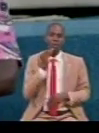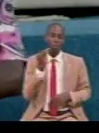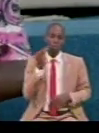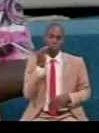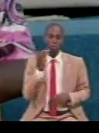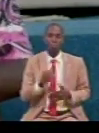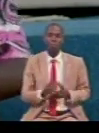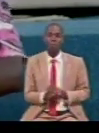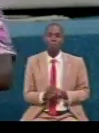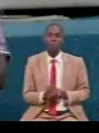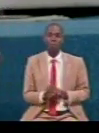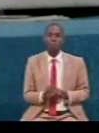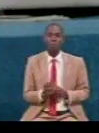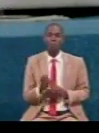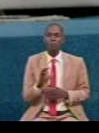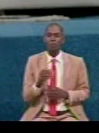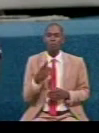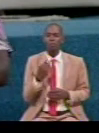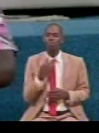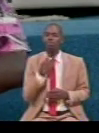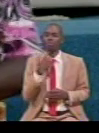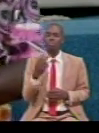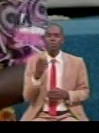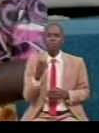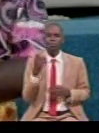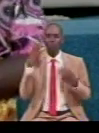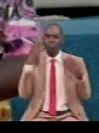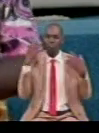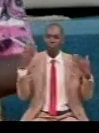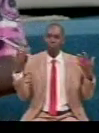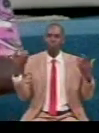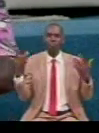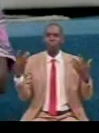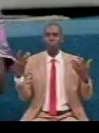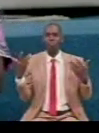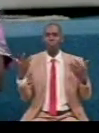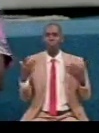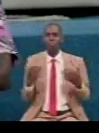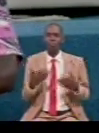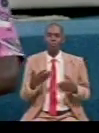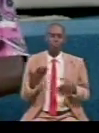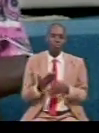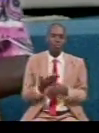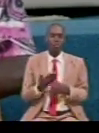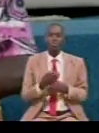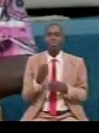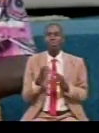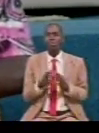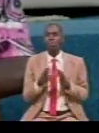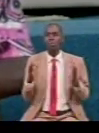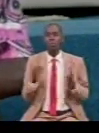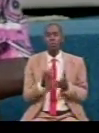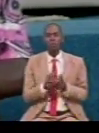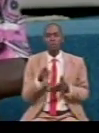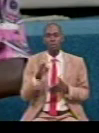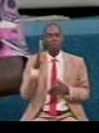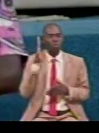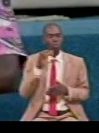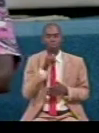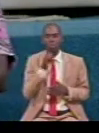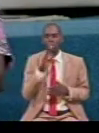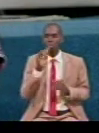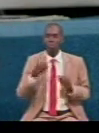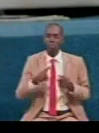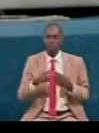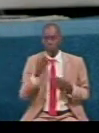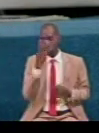my house. So those voices, at times they could disturb me such that I could not sleep.